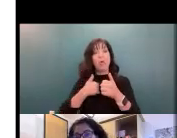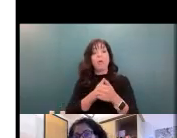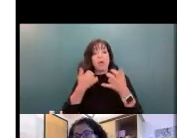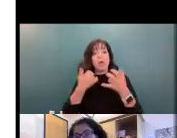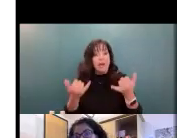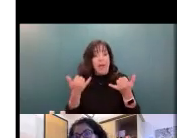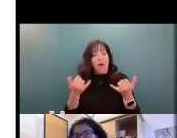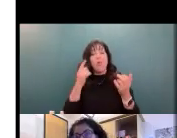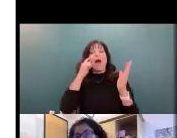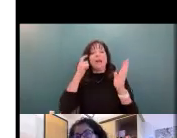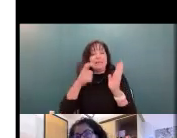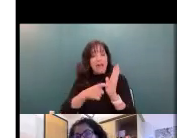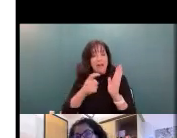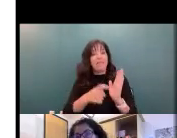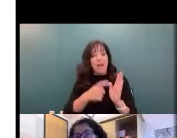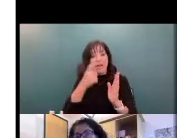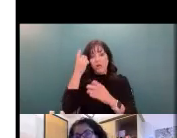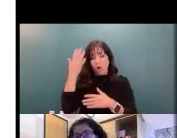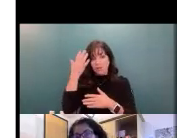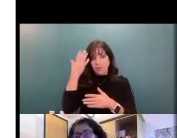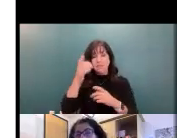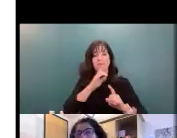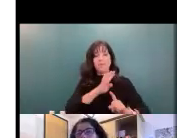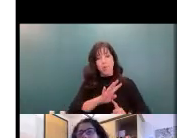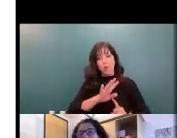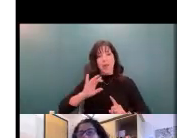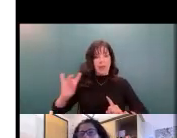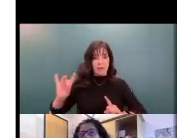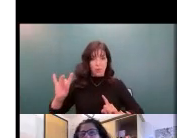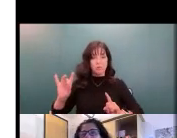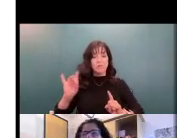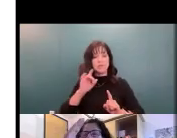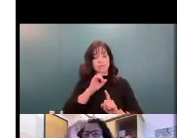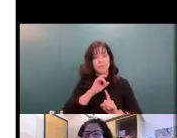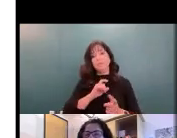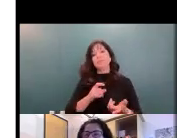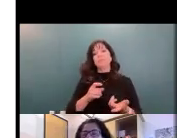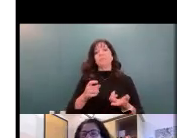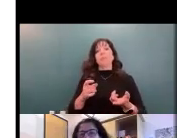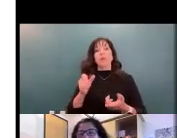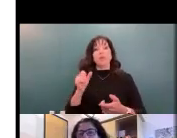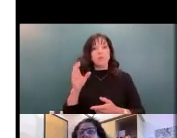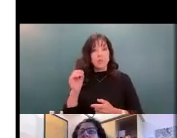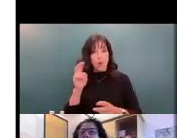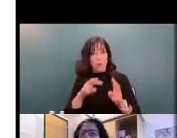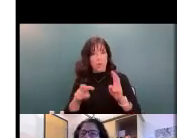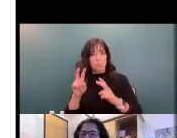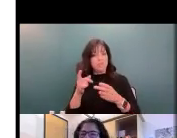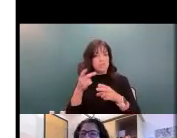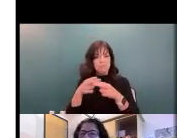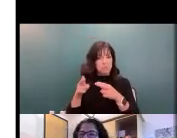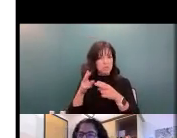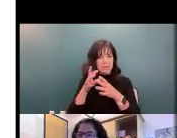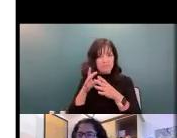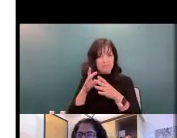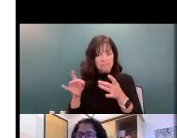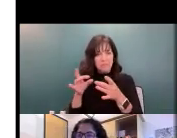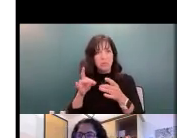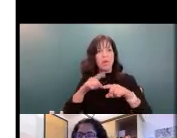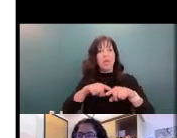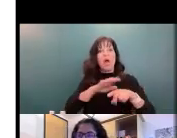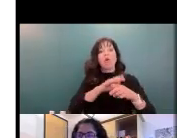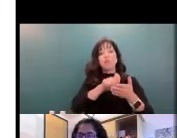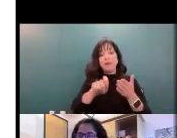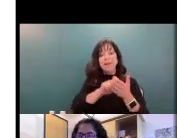currently identifying autism in 4 and 8-year-olds. So in brief, we rely on a written